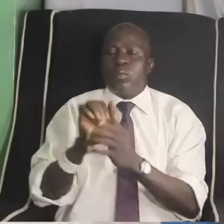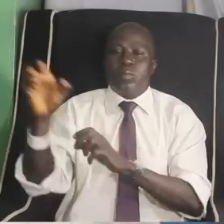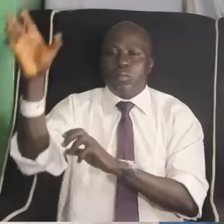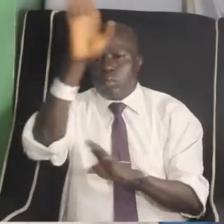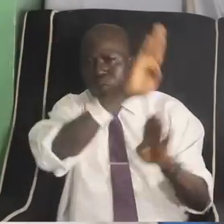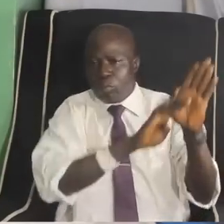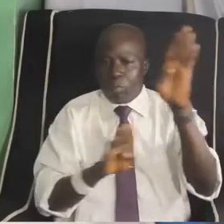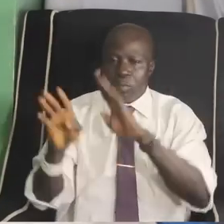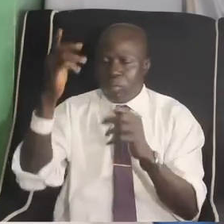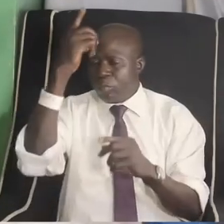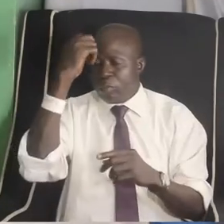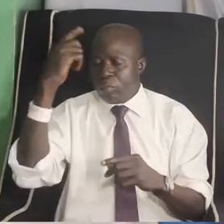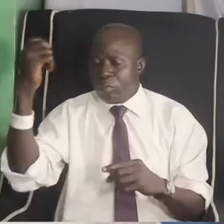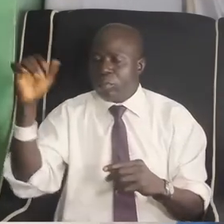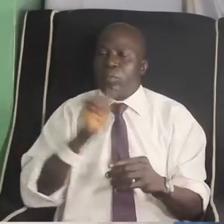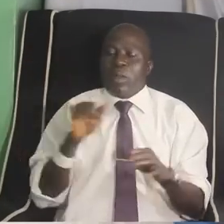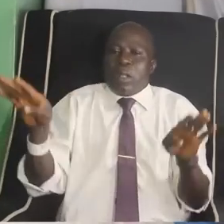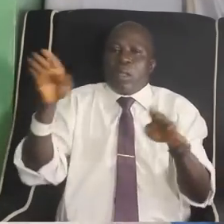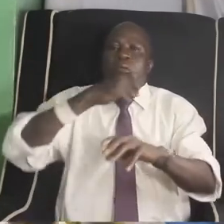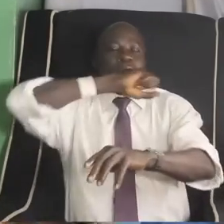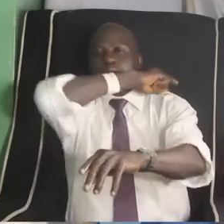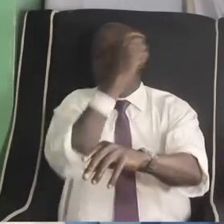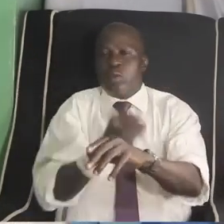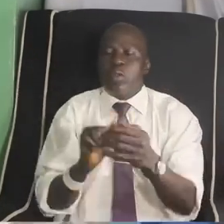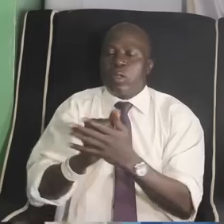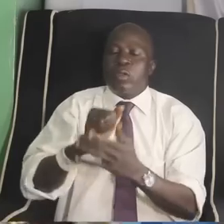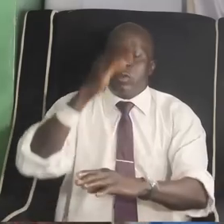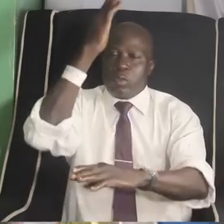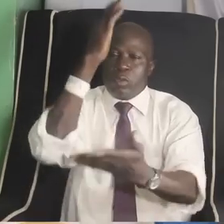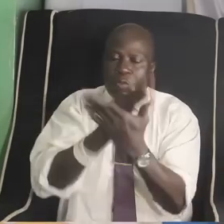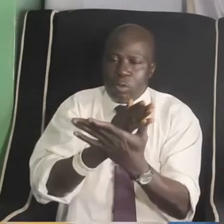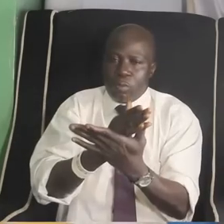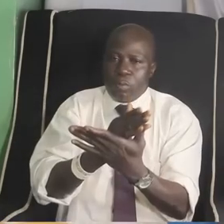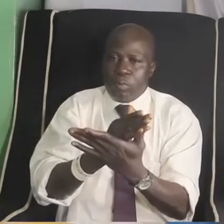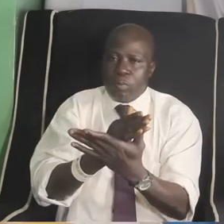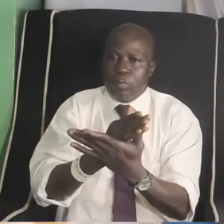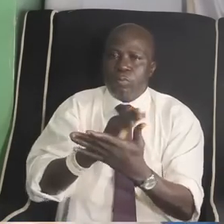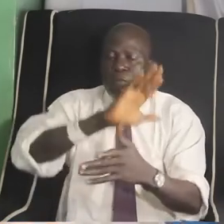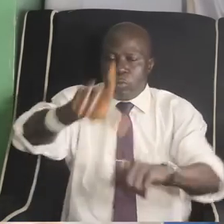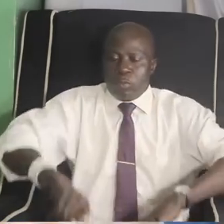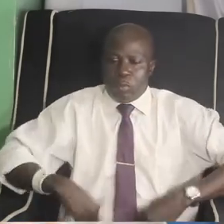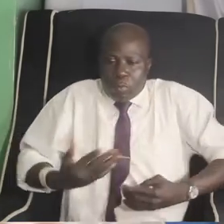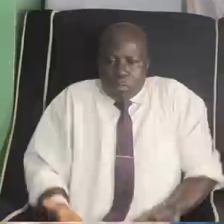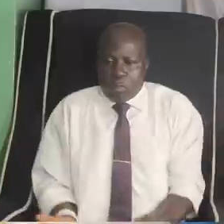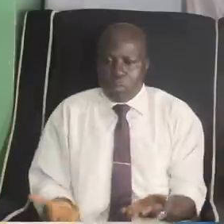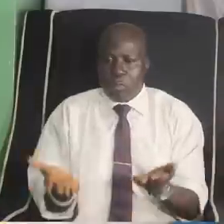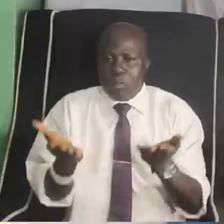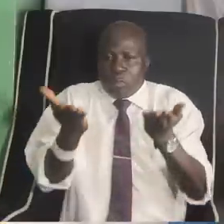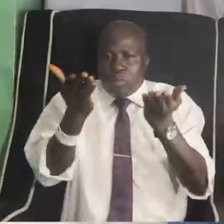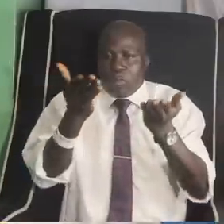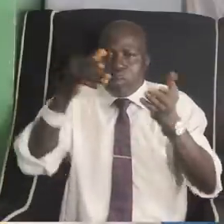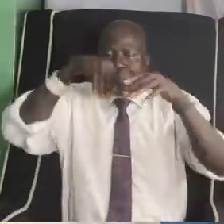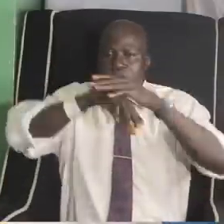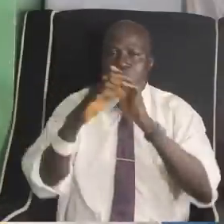ala tormenting you in your dream bo ni ashe I authorize o ya ti won dawo duro they will stop aye e ko dide your life will rise